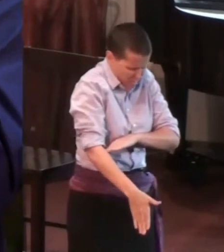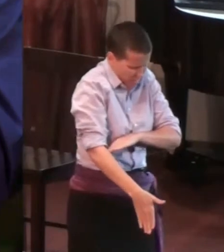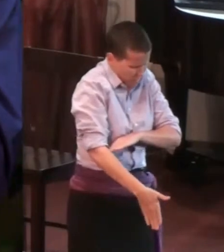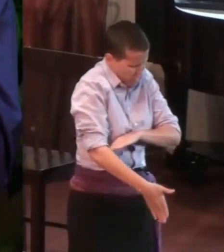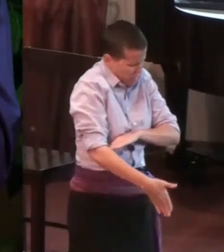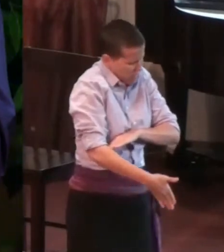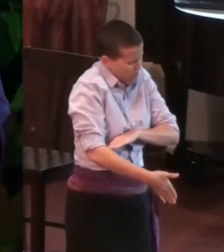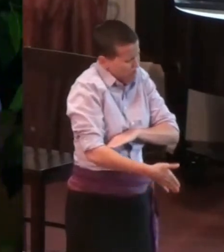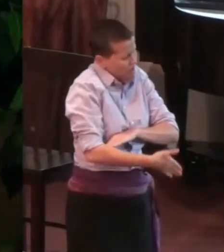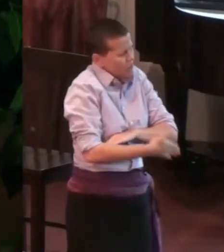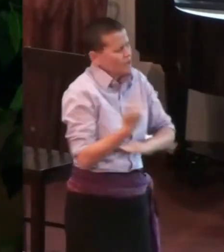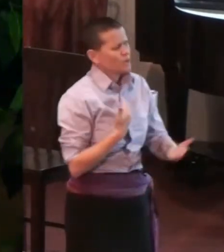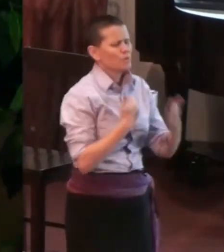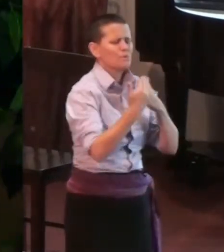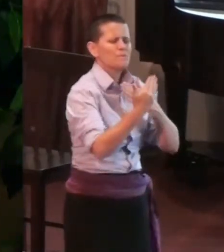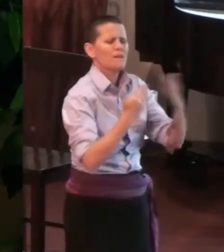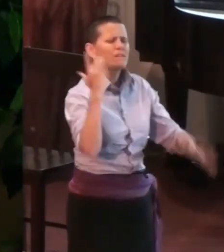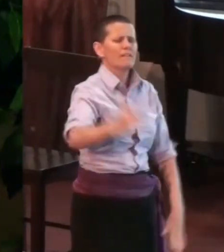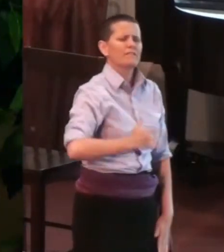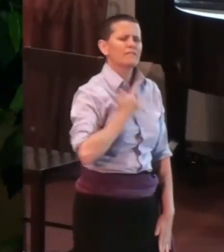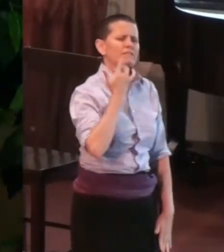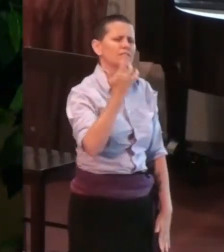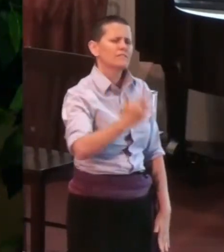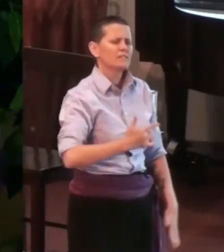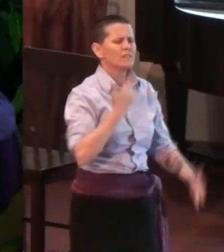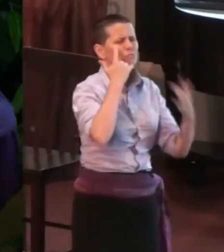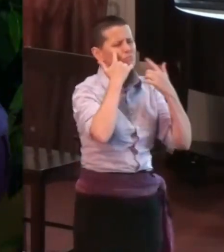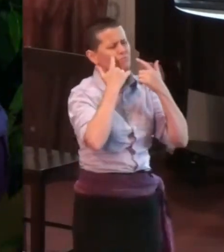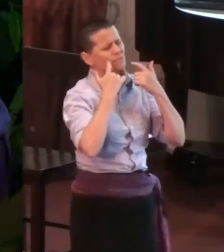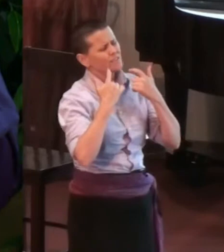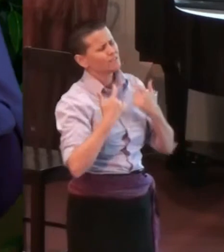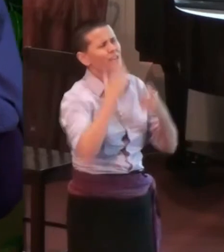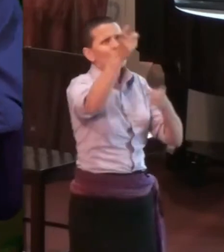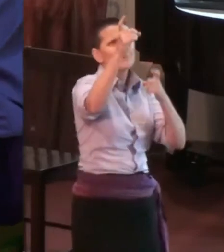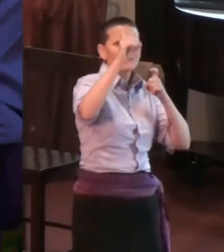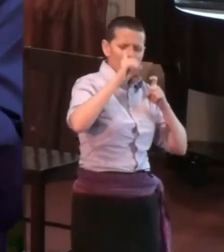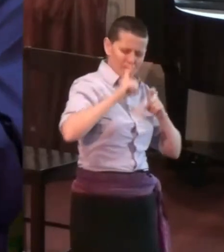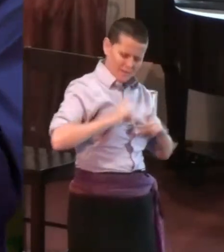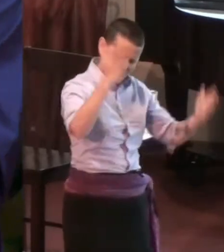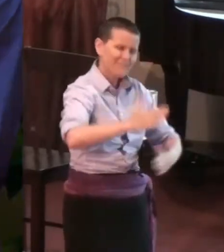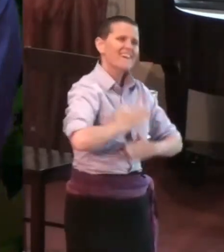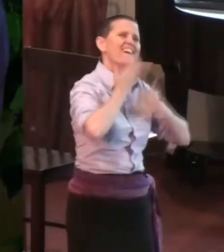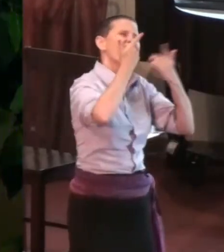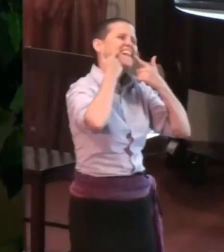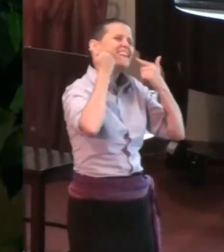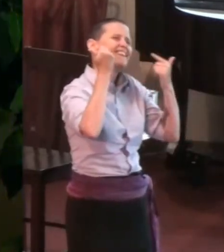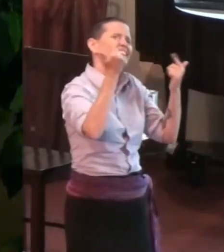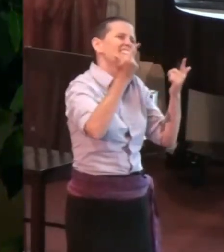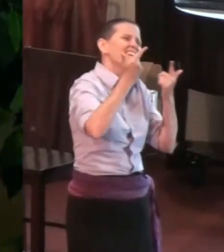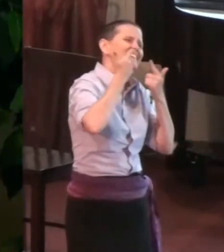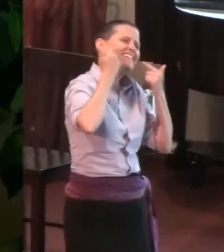In sadness, you are the laughter that brightens up